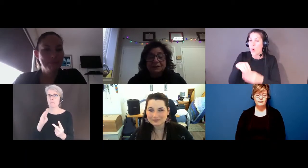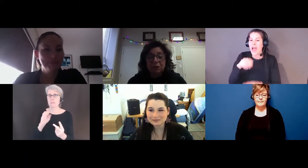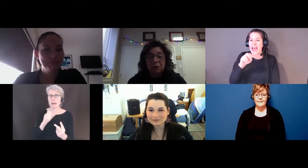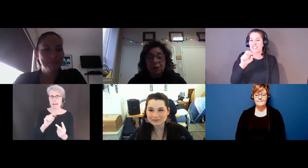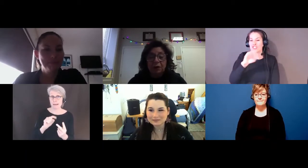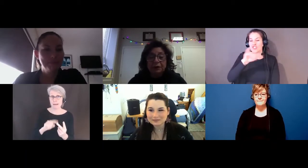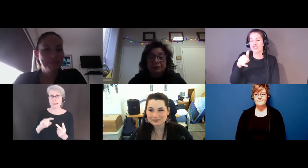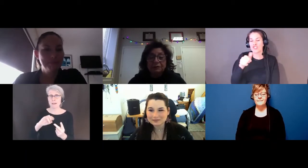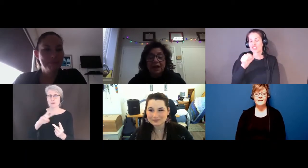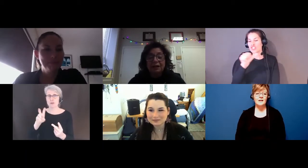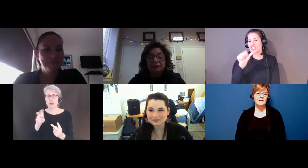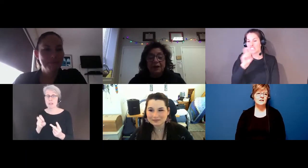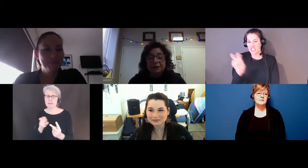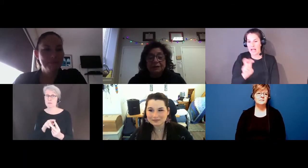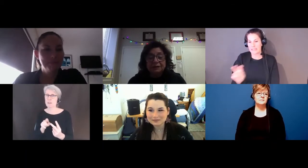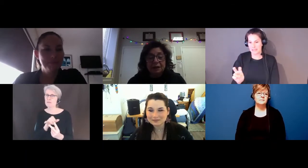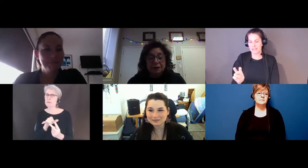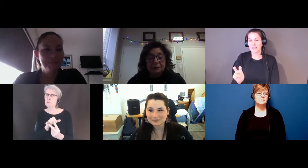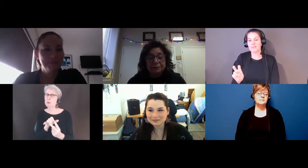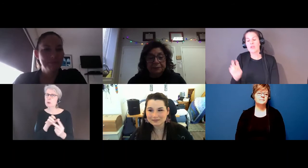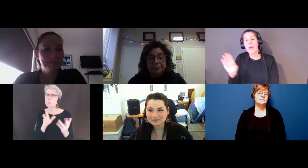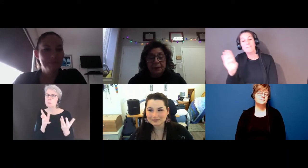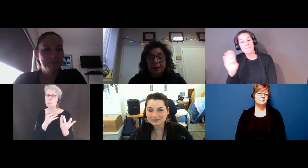other. So I wanted him to have that